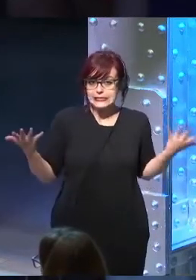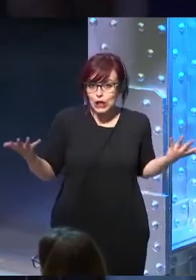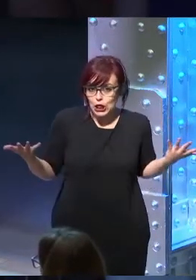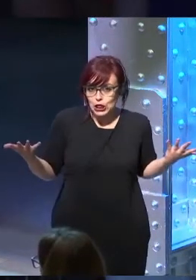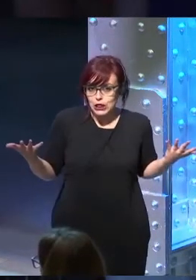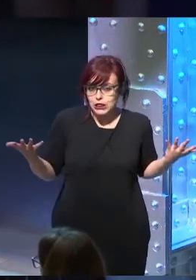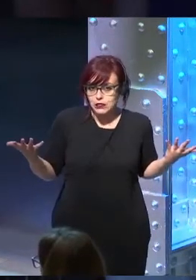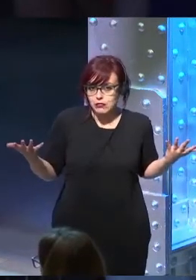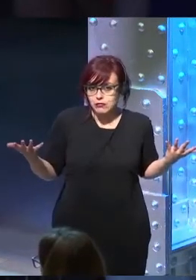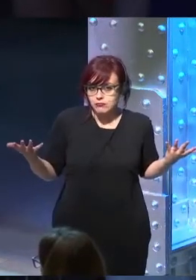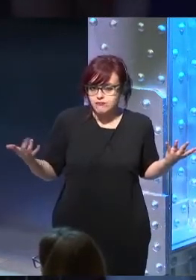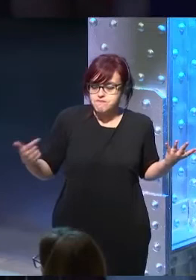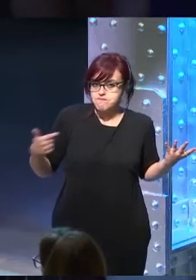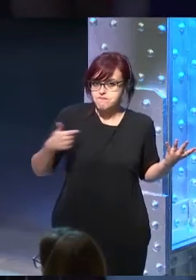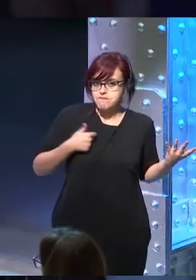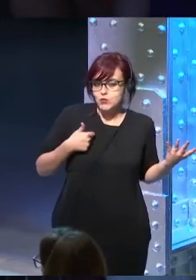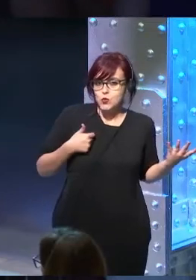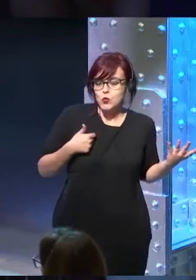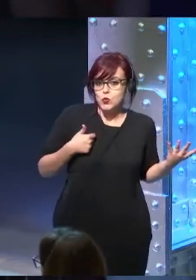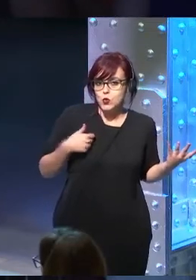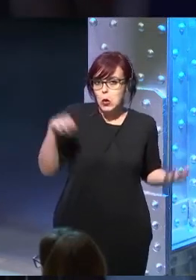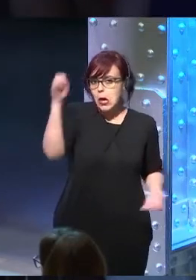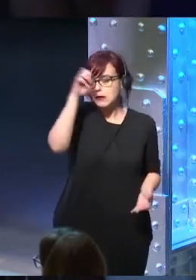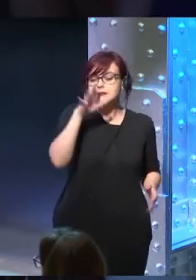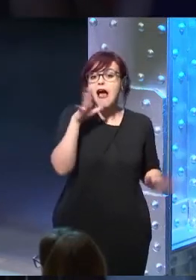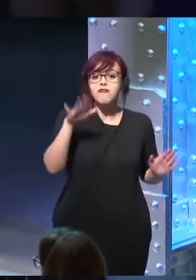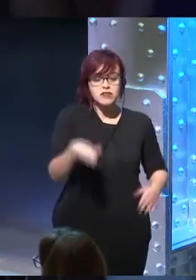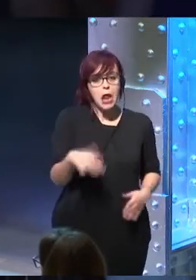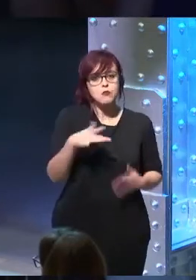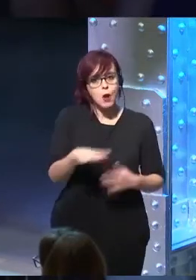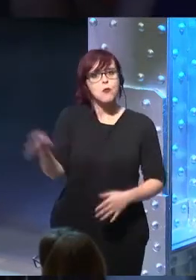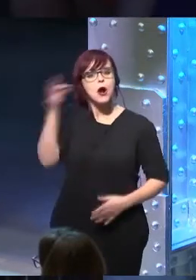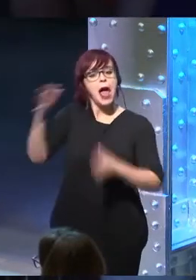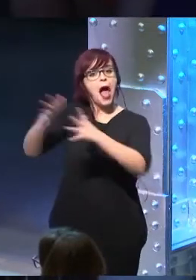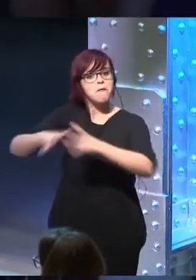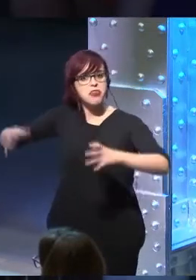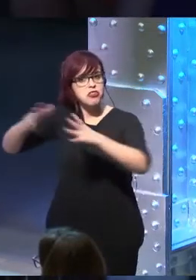the job has been done when you can talk about an ambitious woman without it being a criticism.